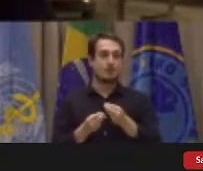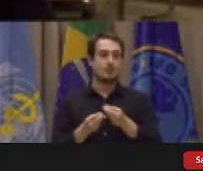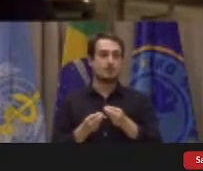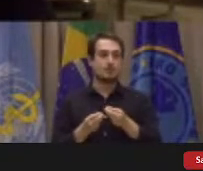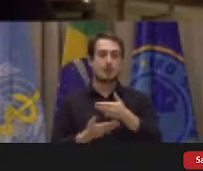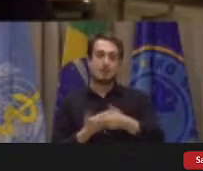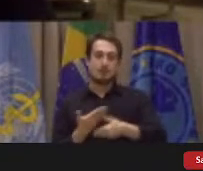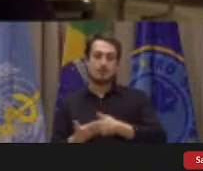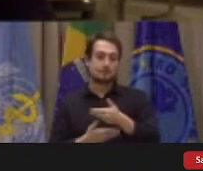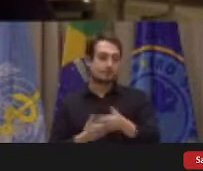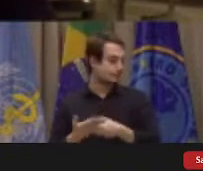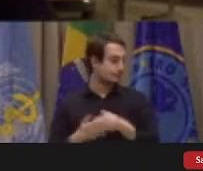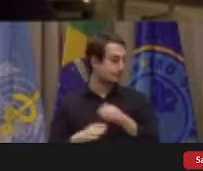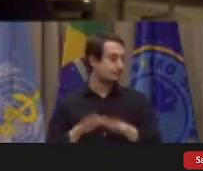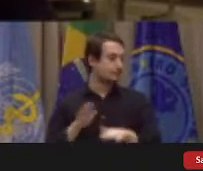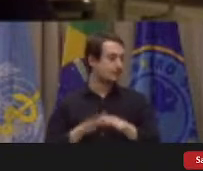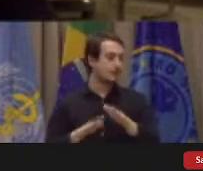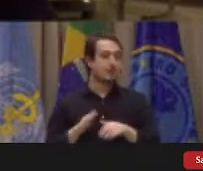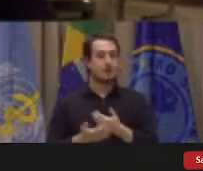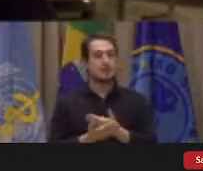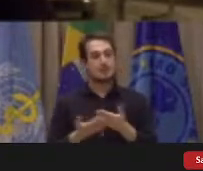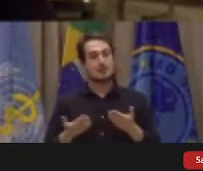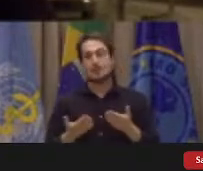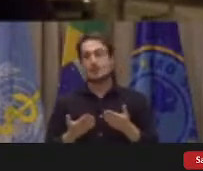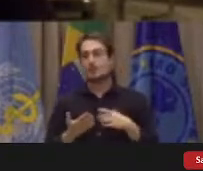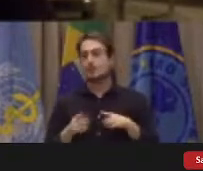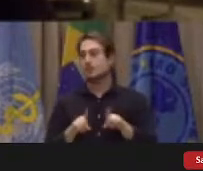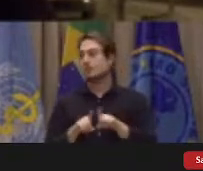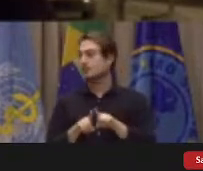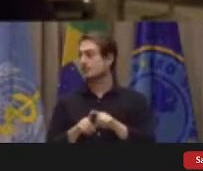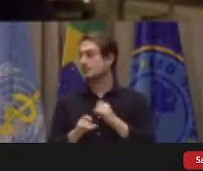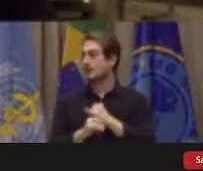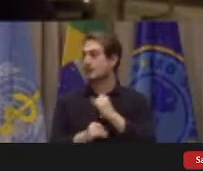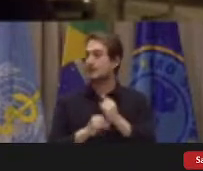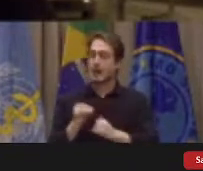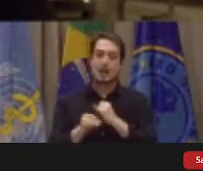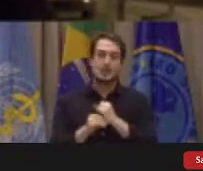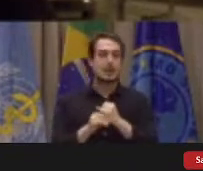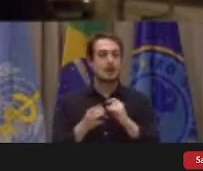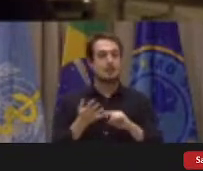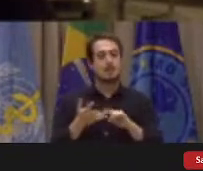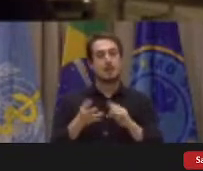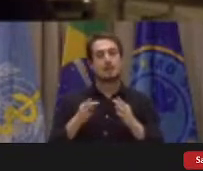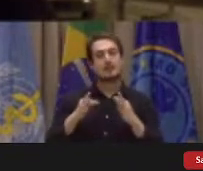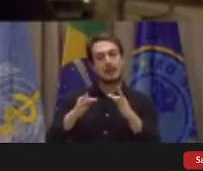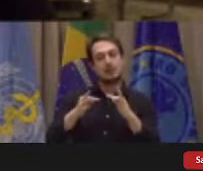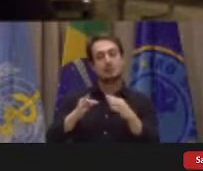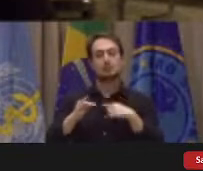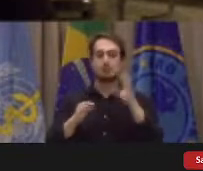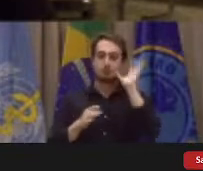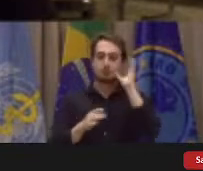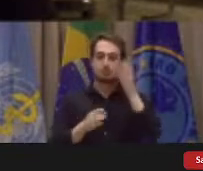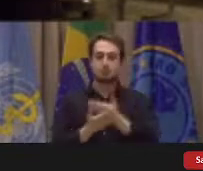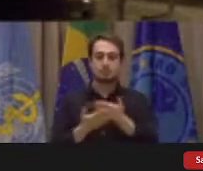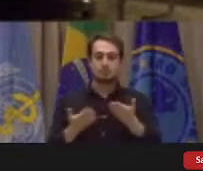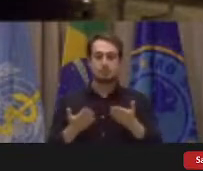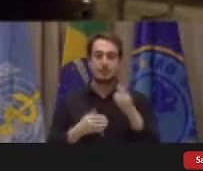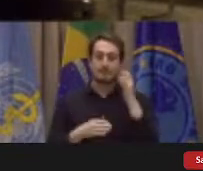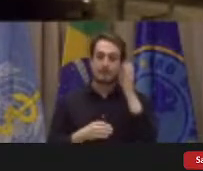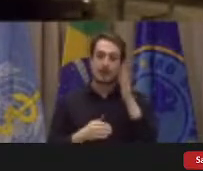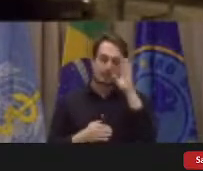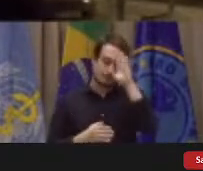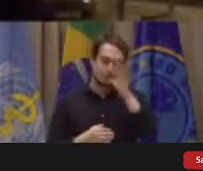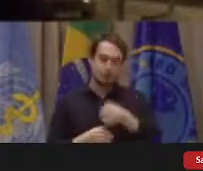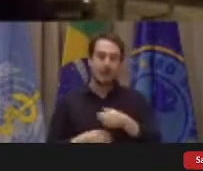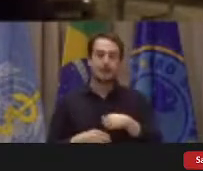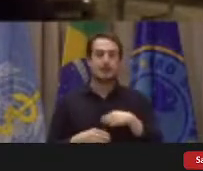that. So maybe the wearables, the IoT, this kind of technology will solve